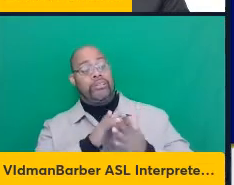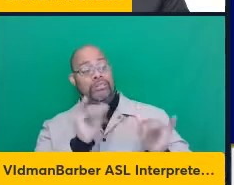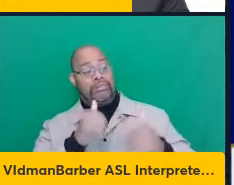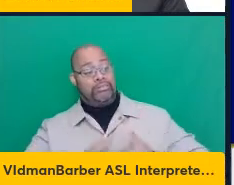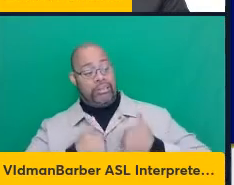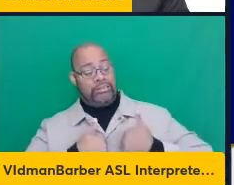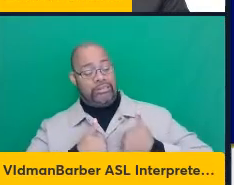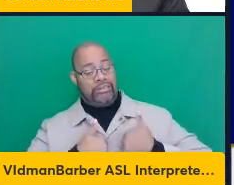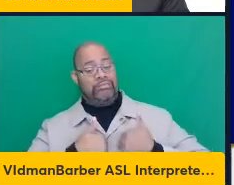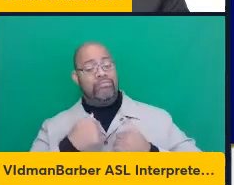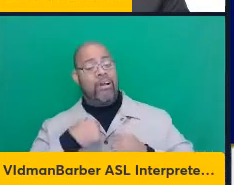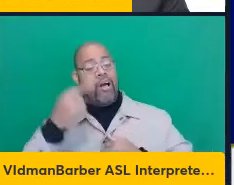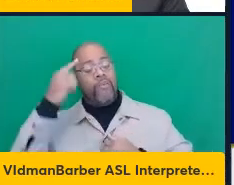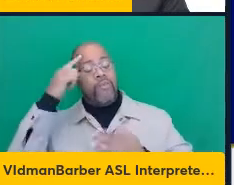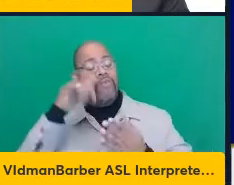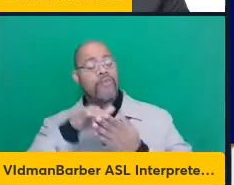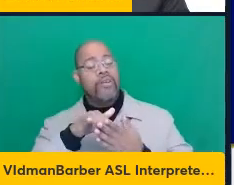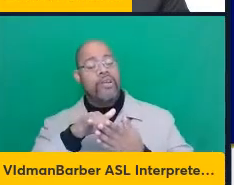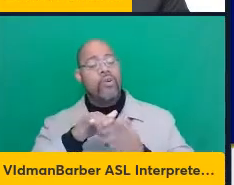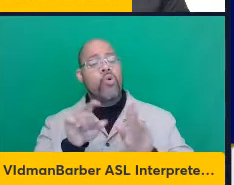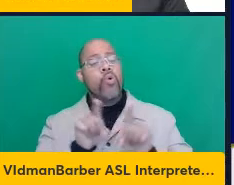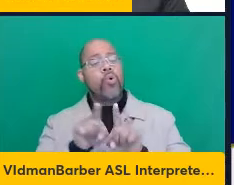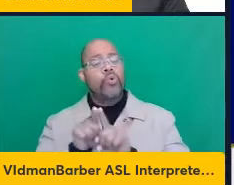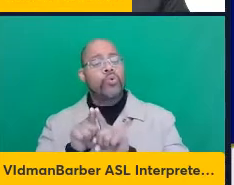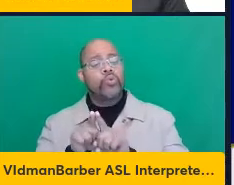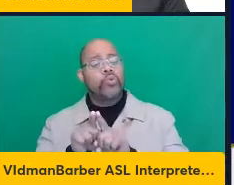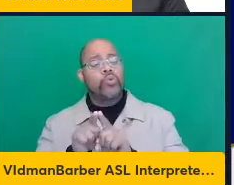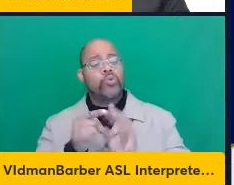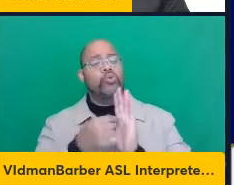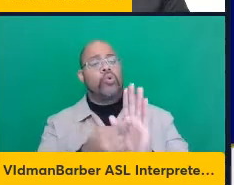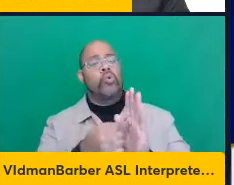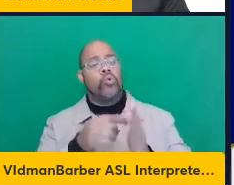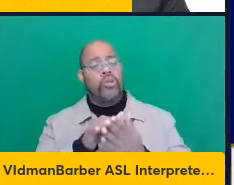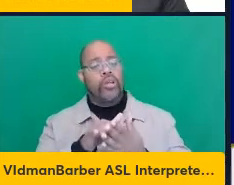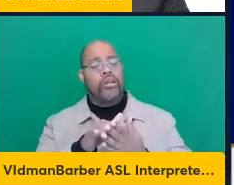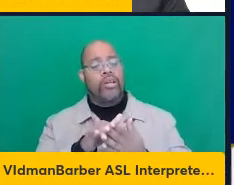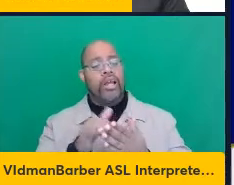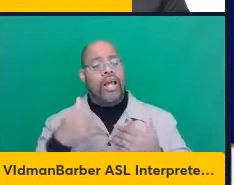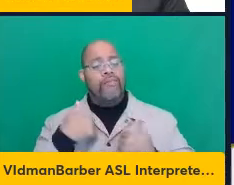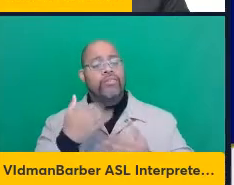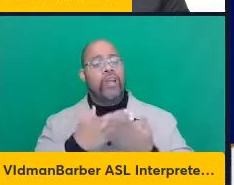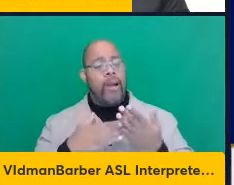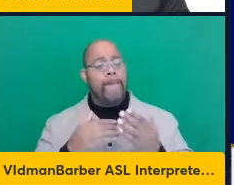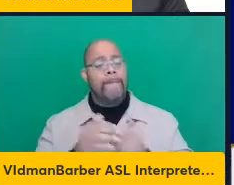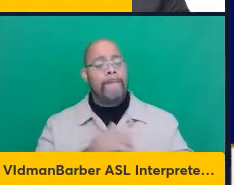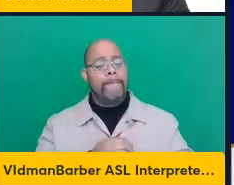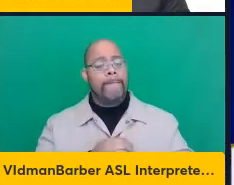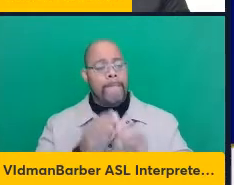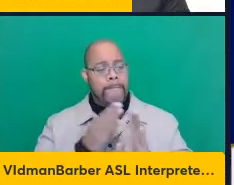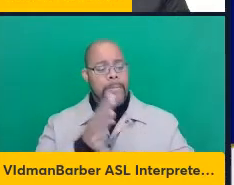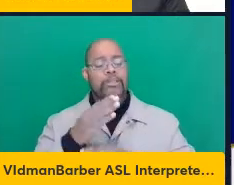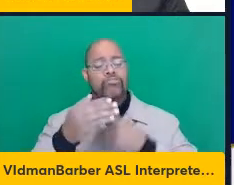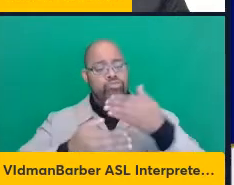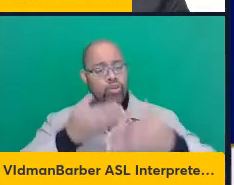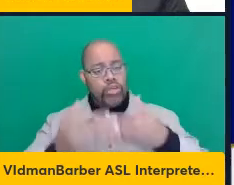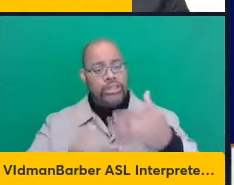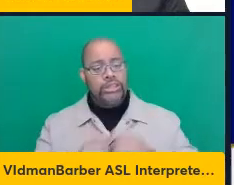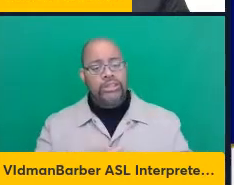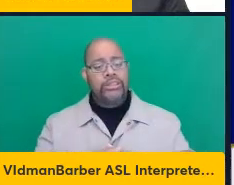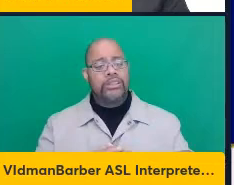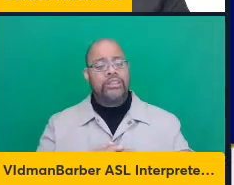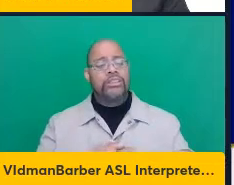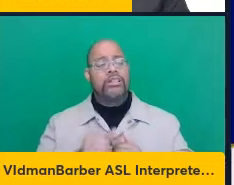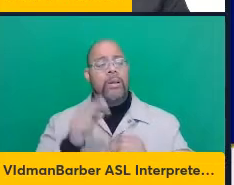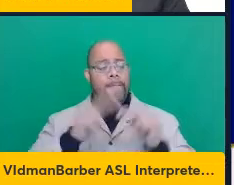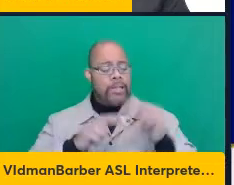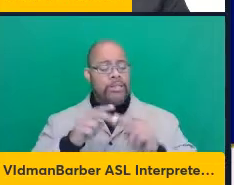exist, I think that it also revealed that there has been some major progress in terms of building